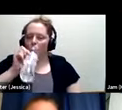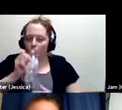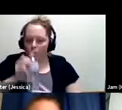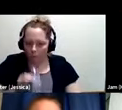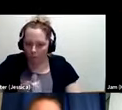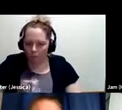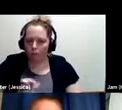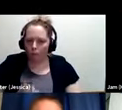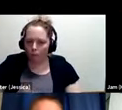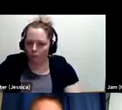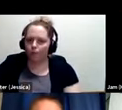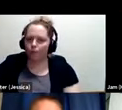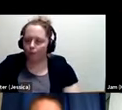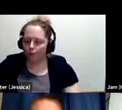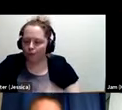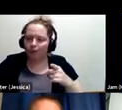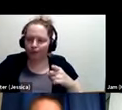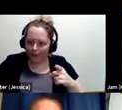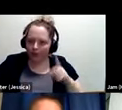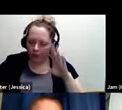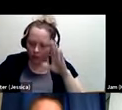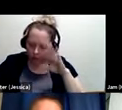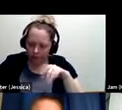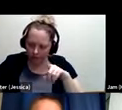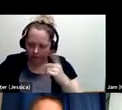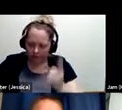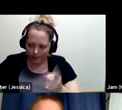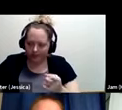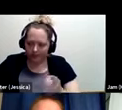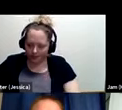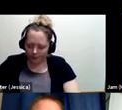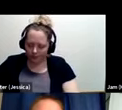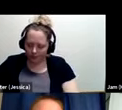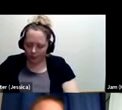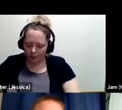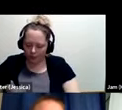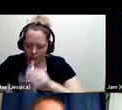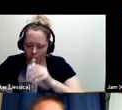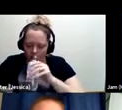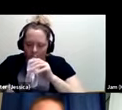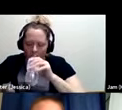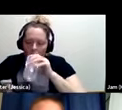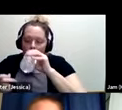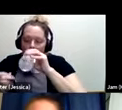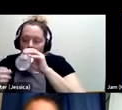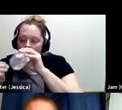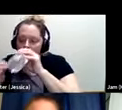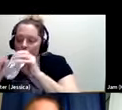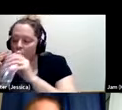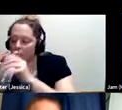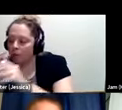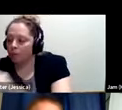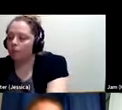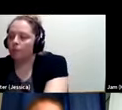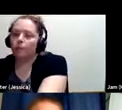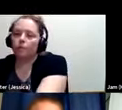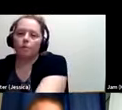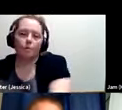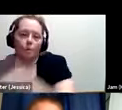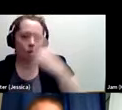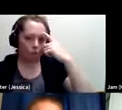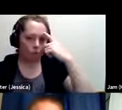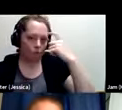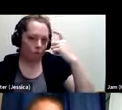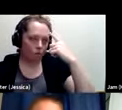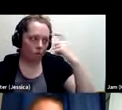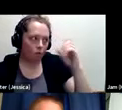right. So Dreams of Hope specifically does a varying programs. We do